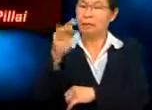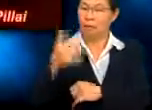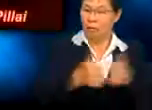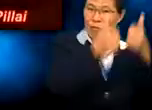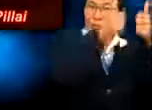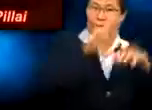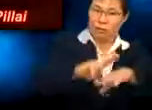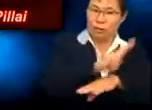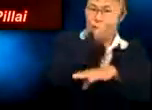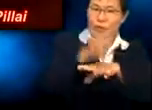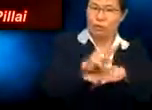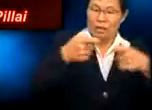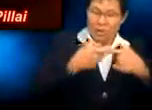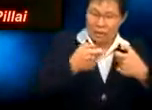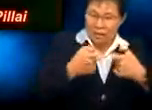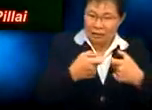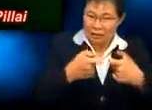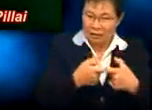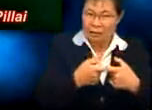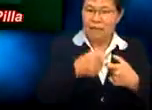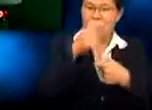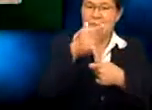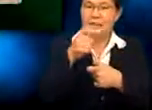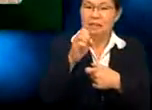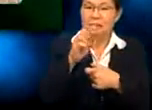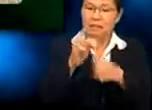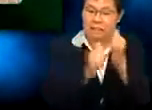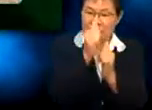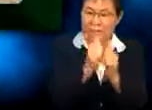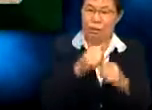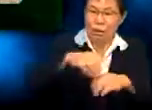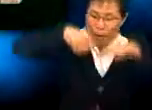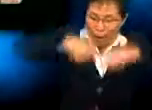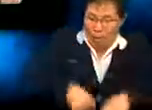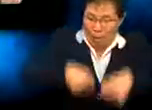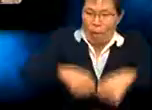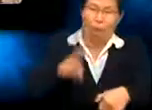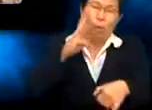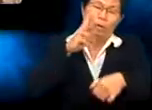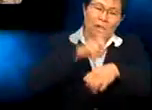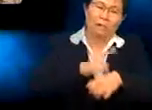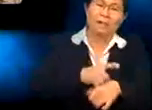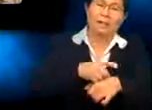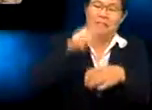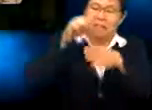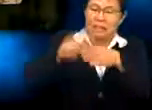first to use electric generators to pump water at tin mines in Rawang, Selangor.